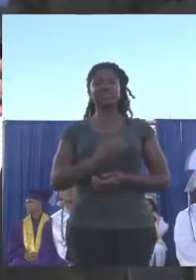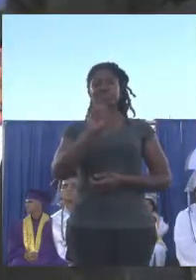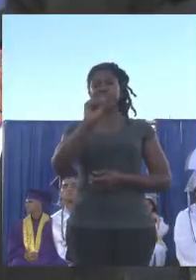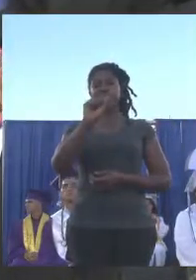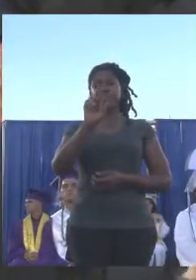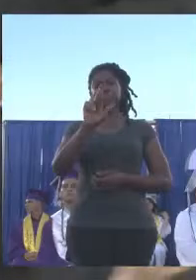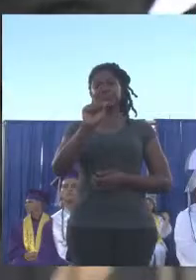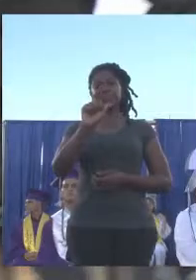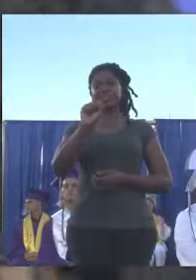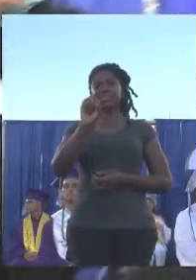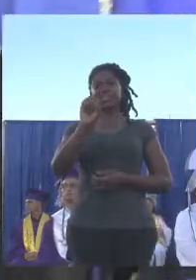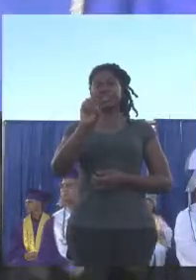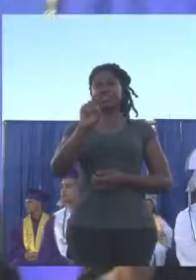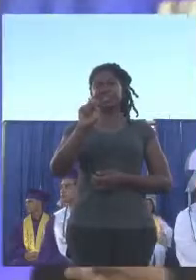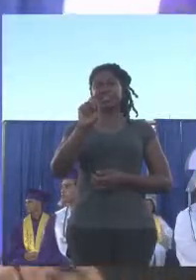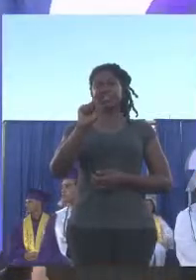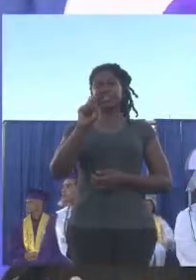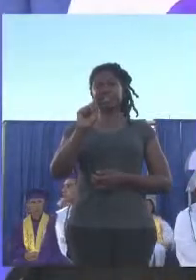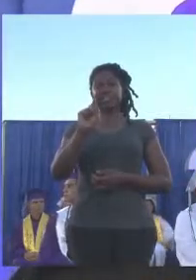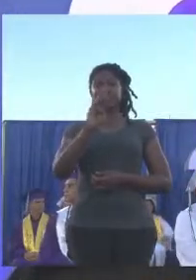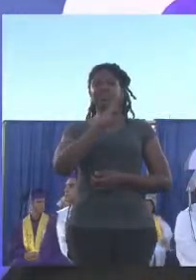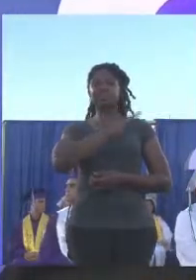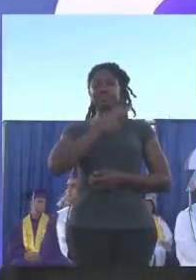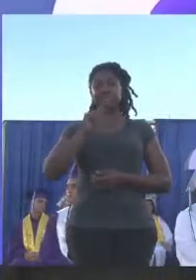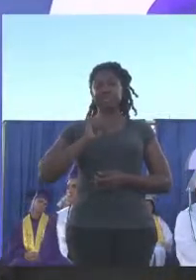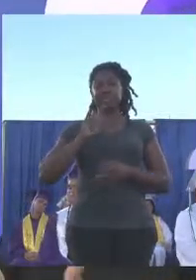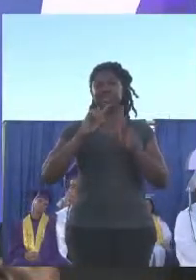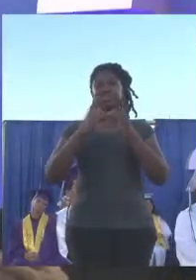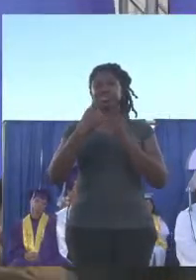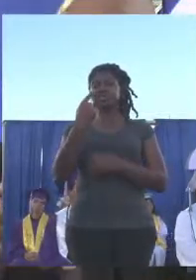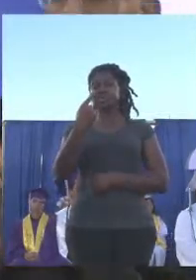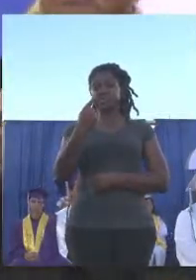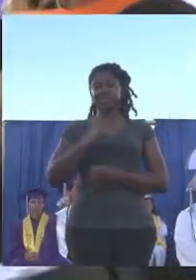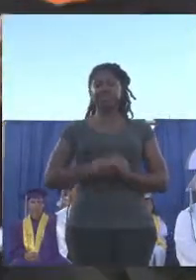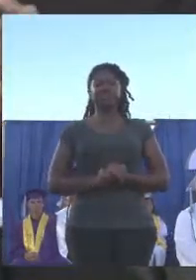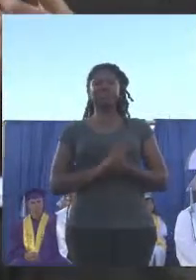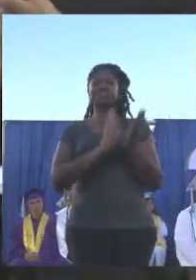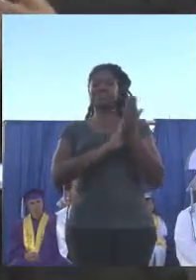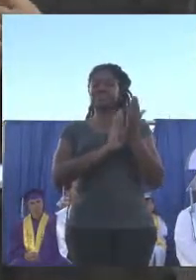Sarah Sorensen, Board Trustee, District 1.